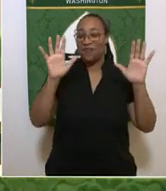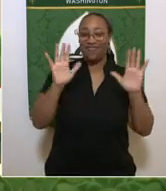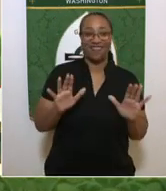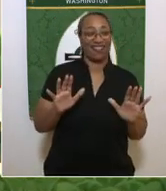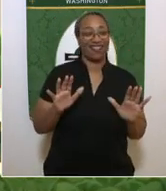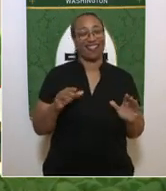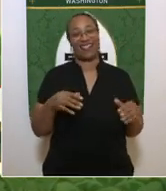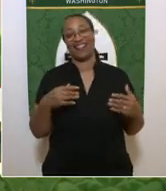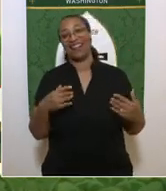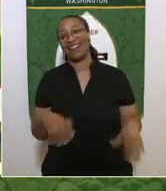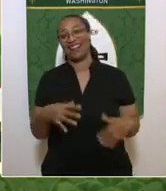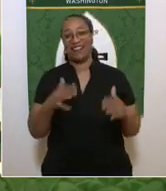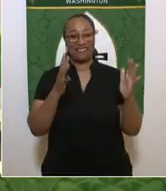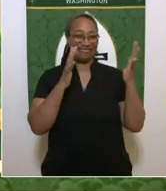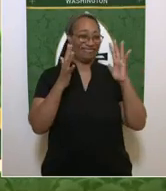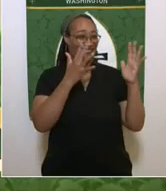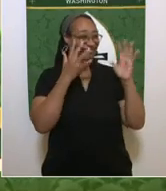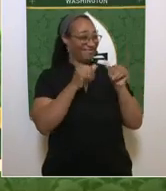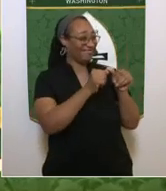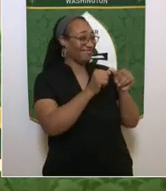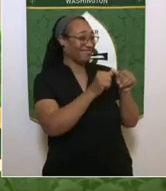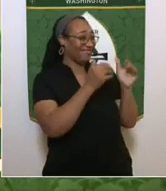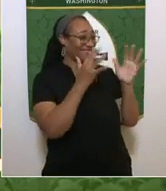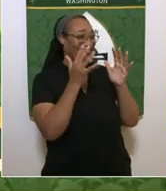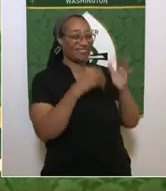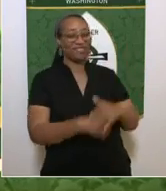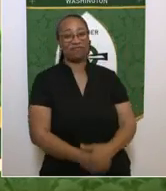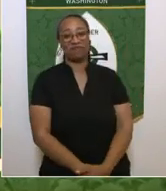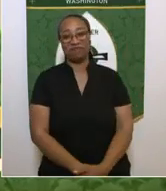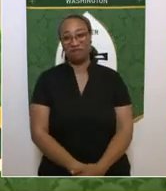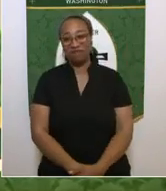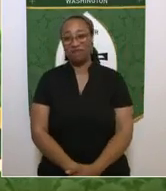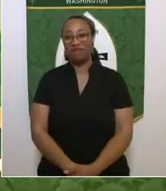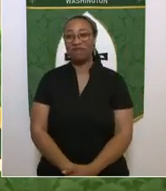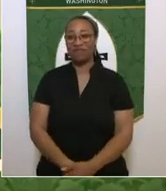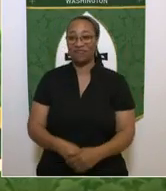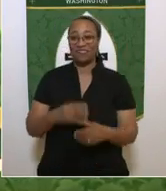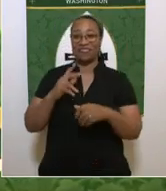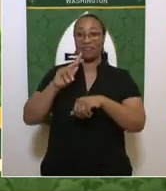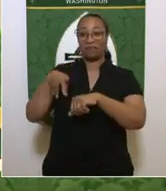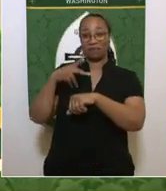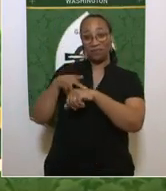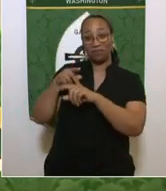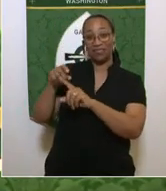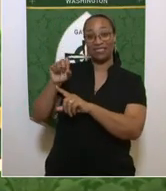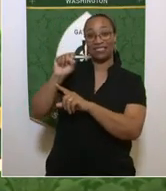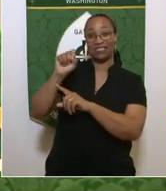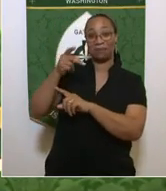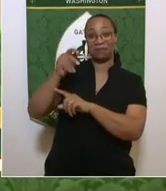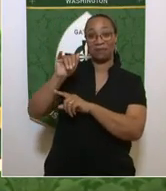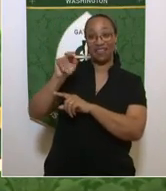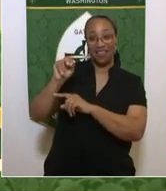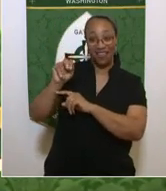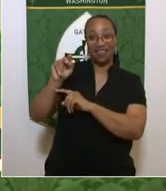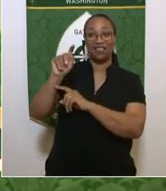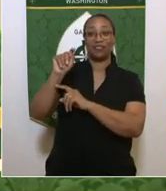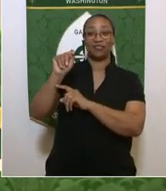And Ms. Spain Thomas, I want to give you a round of applause and all the faculty and staff here at